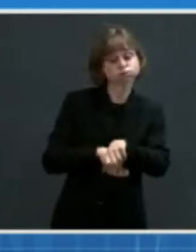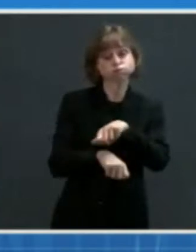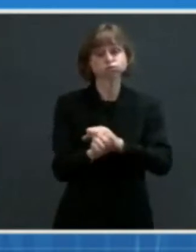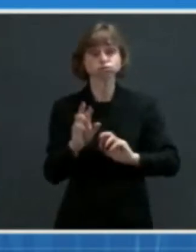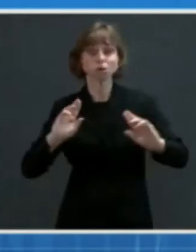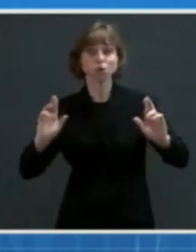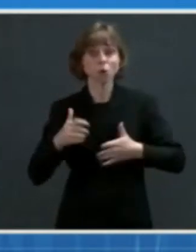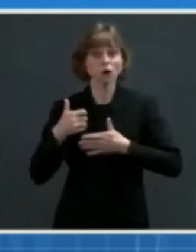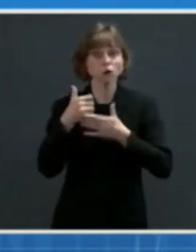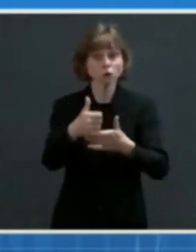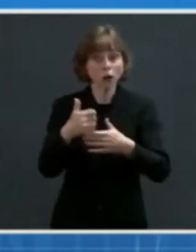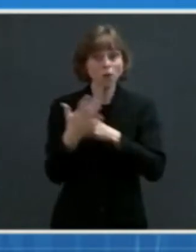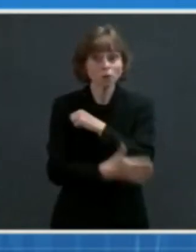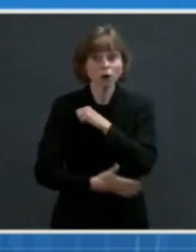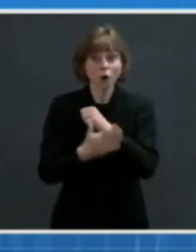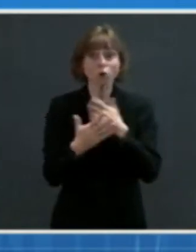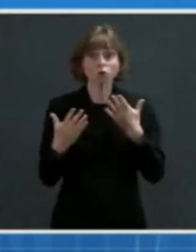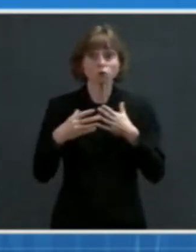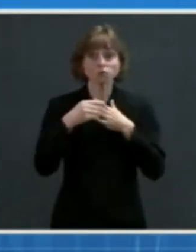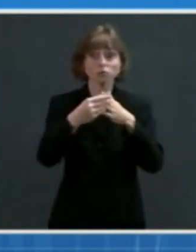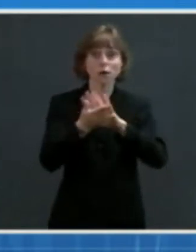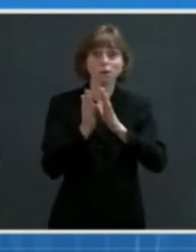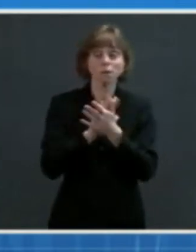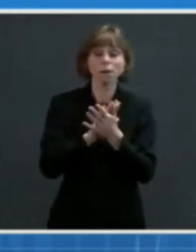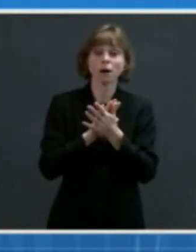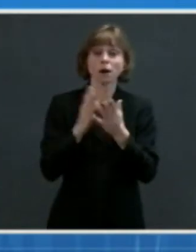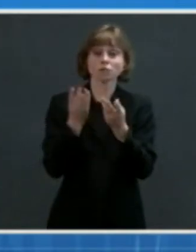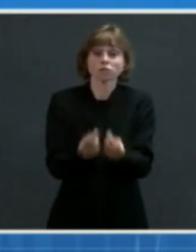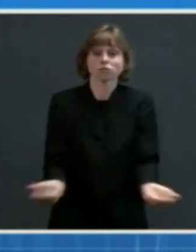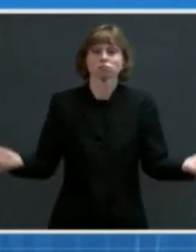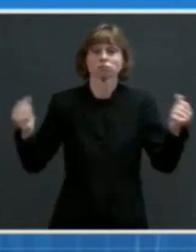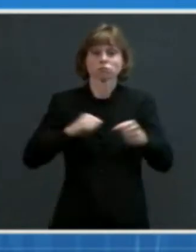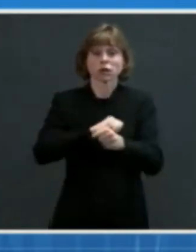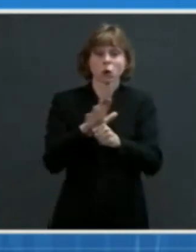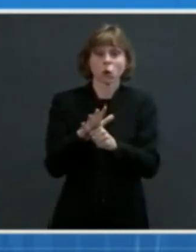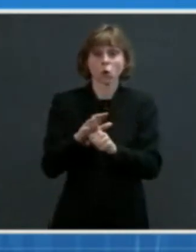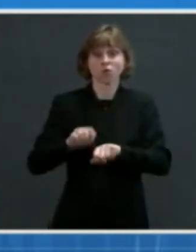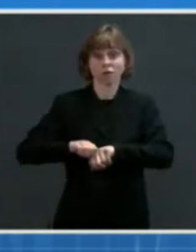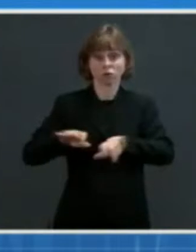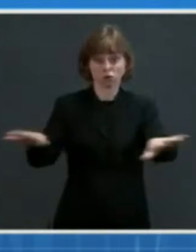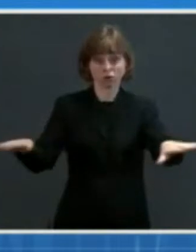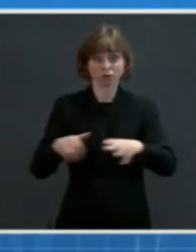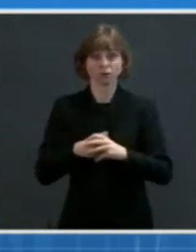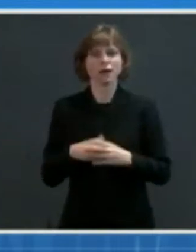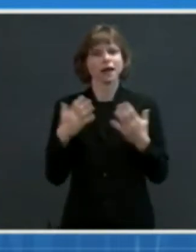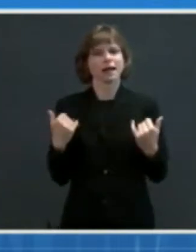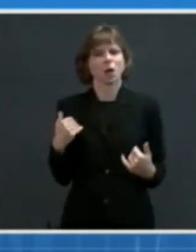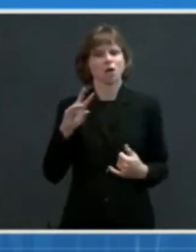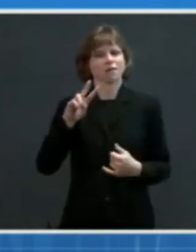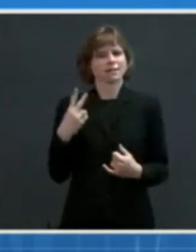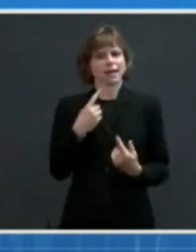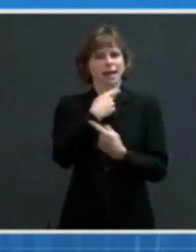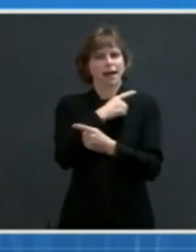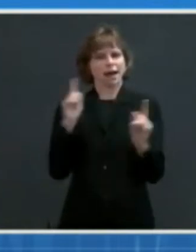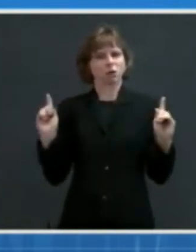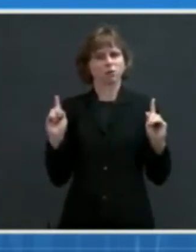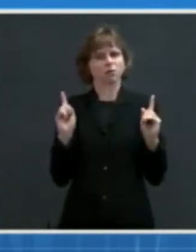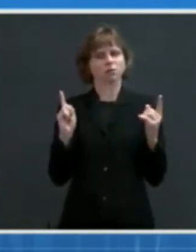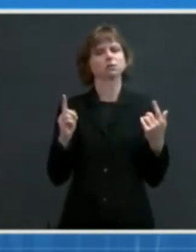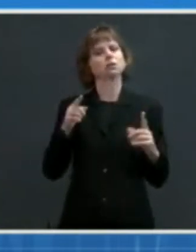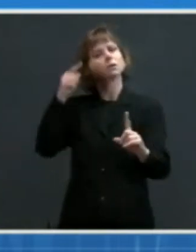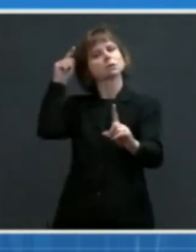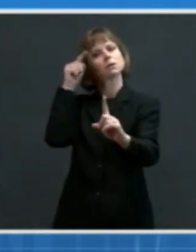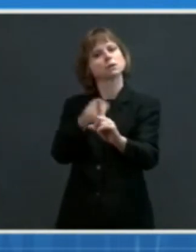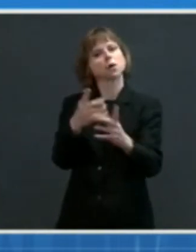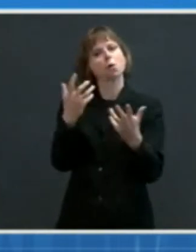crisis. And this leads me to highlight a second announcement from this morning aimed at improving the equitable distribution